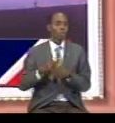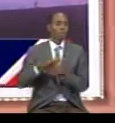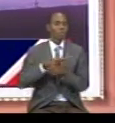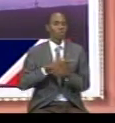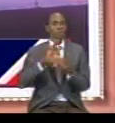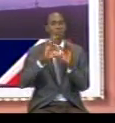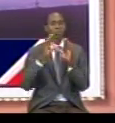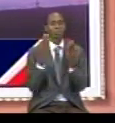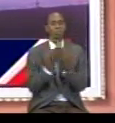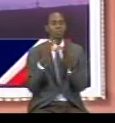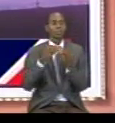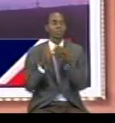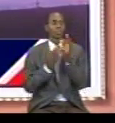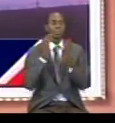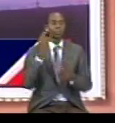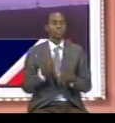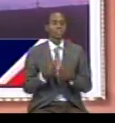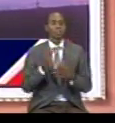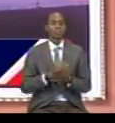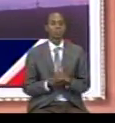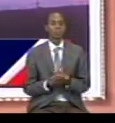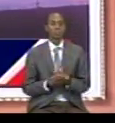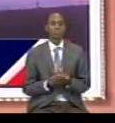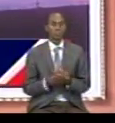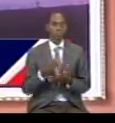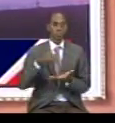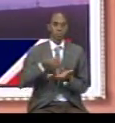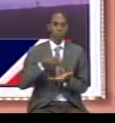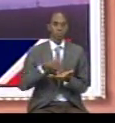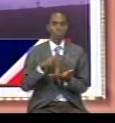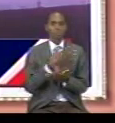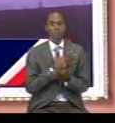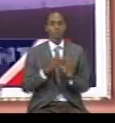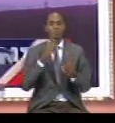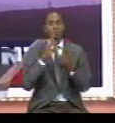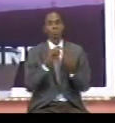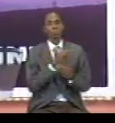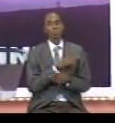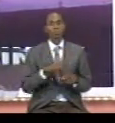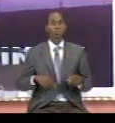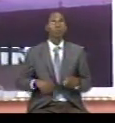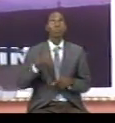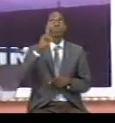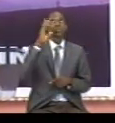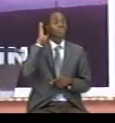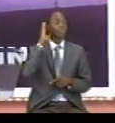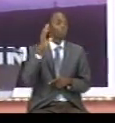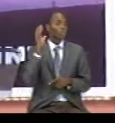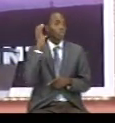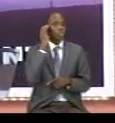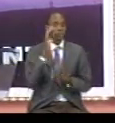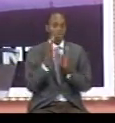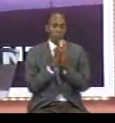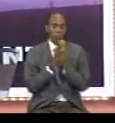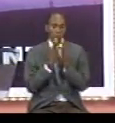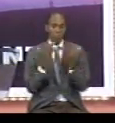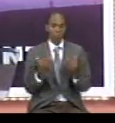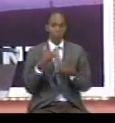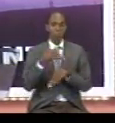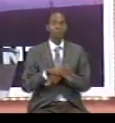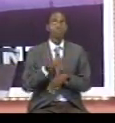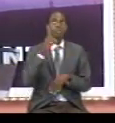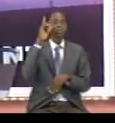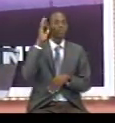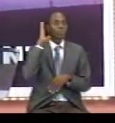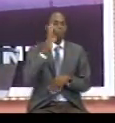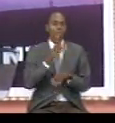family in Jesus' name. Rise up and tell the Lord is going to answer your prayer tonight. Rise up and tell the Lord is going